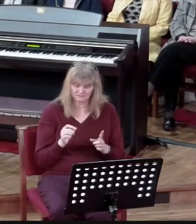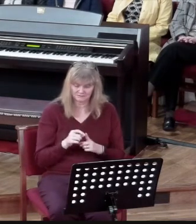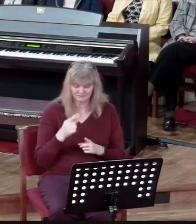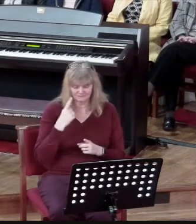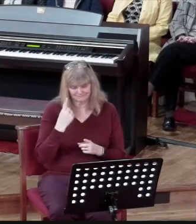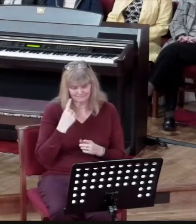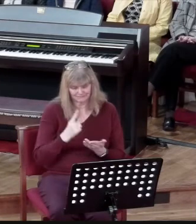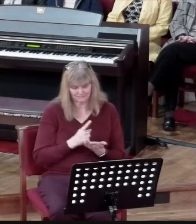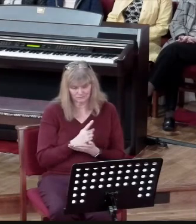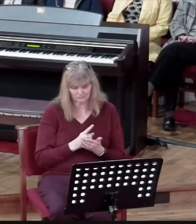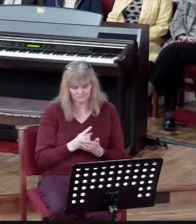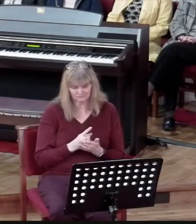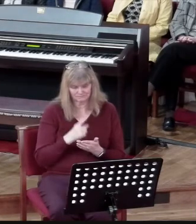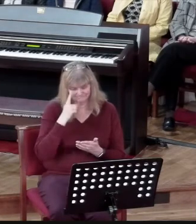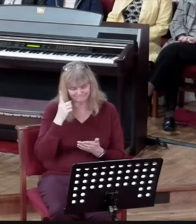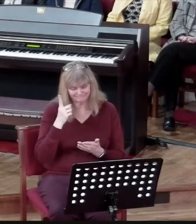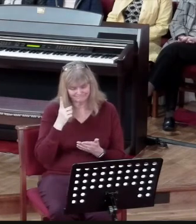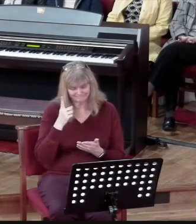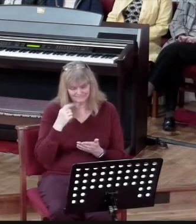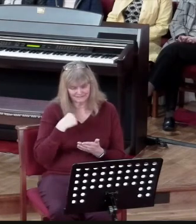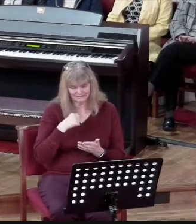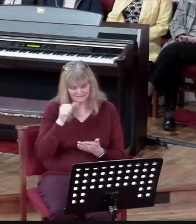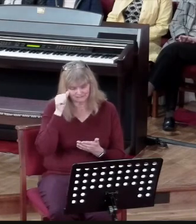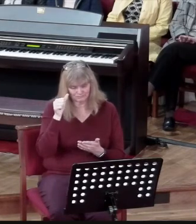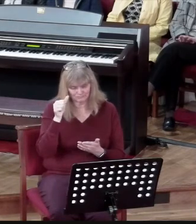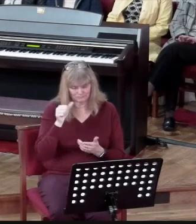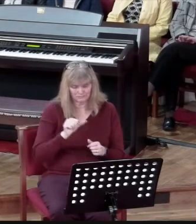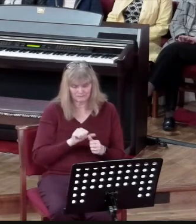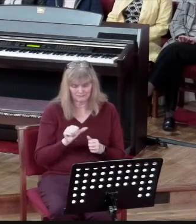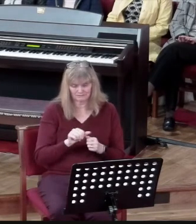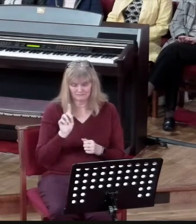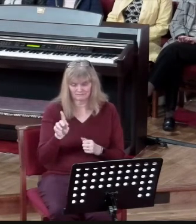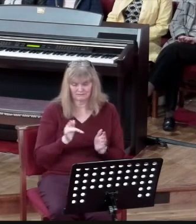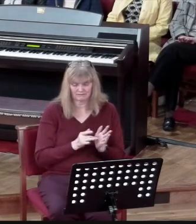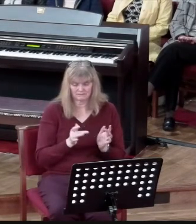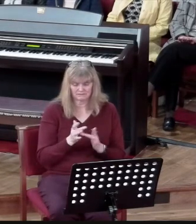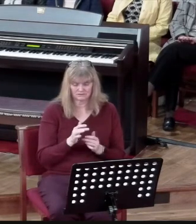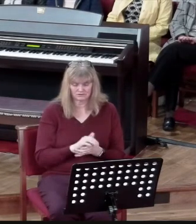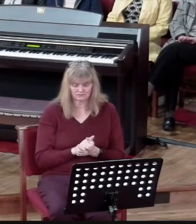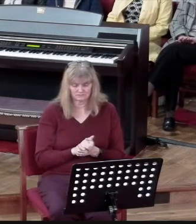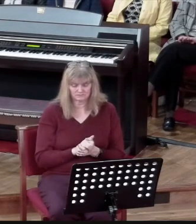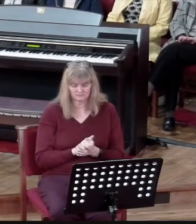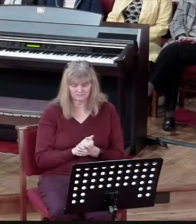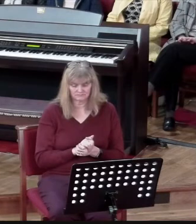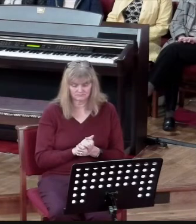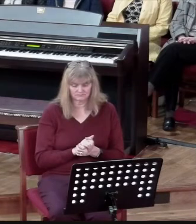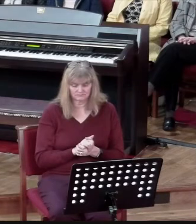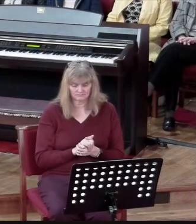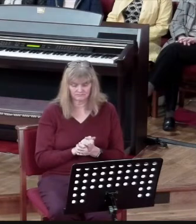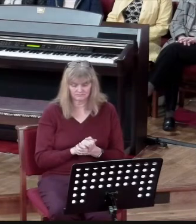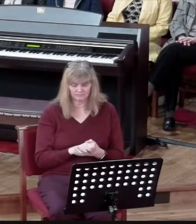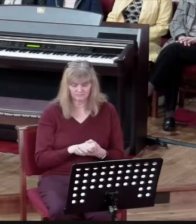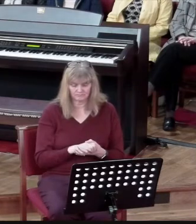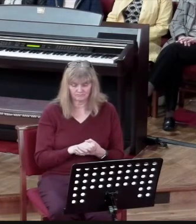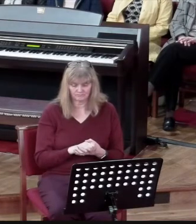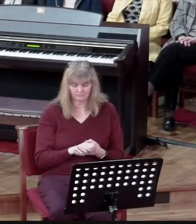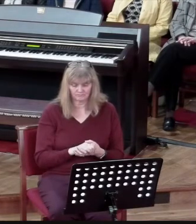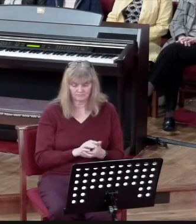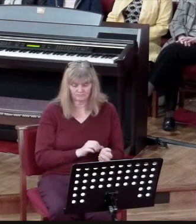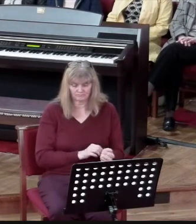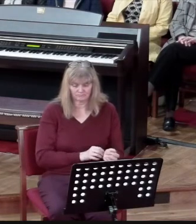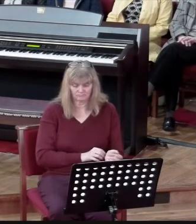him, or try to put him somewhere along the chain of command, or even use him as a consultant, as it were, it